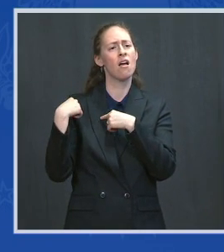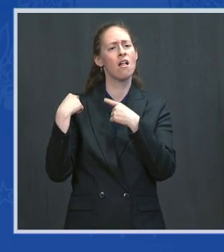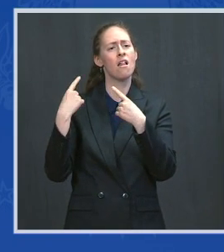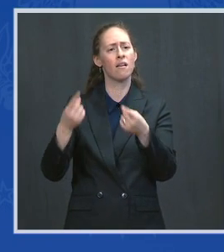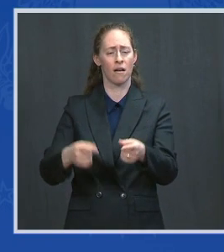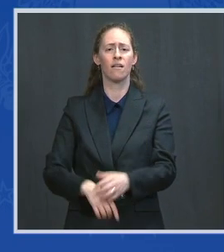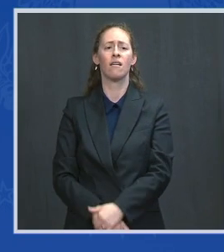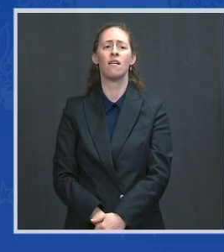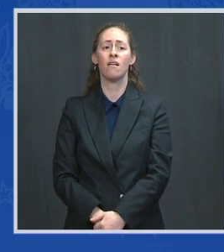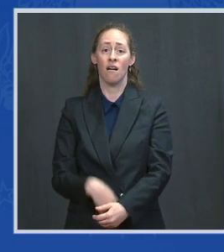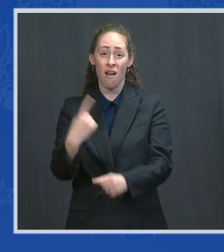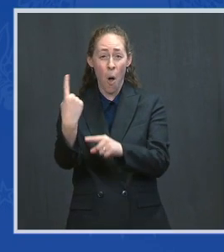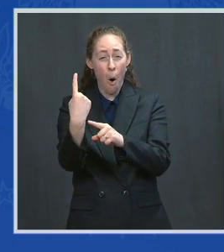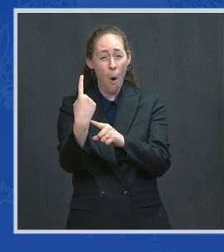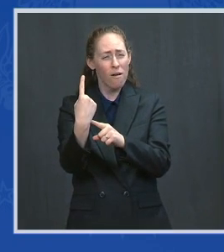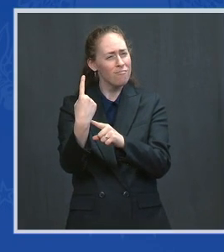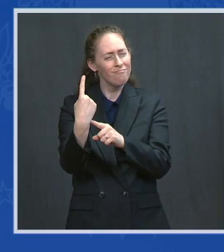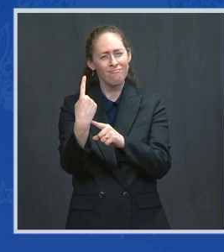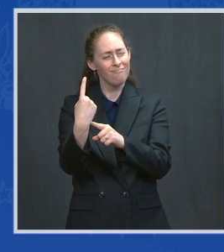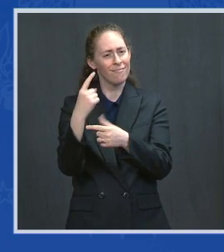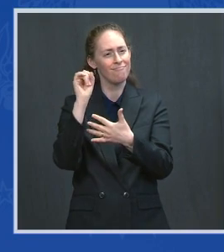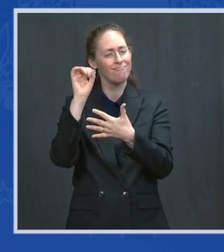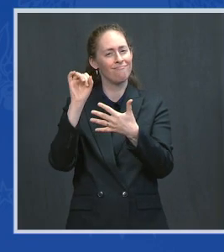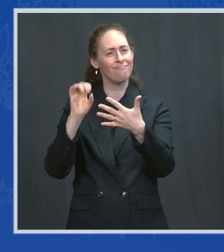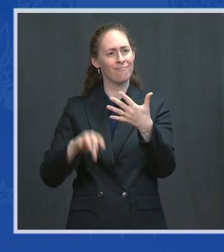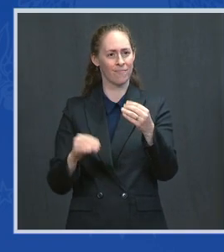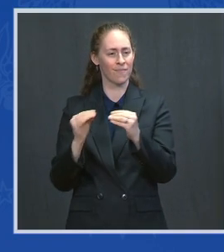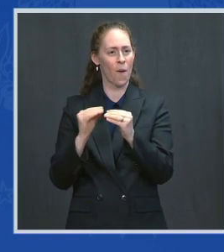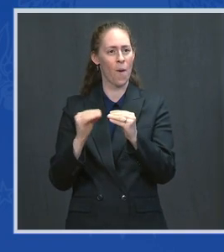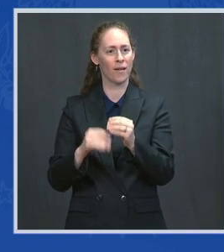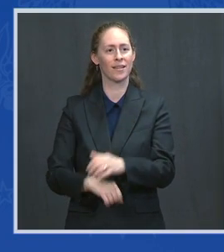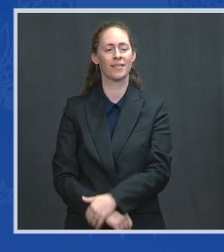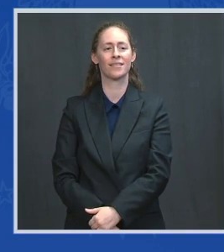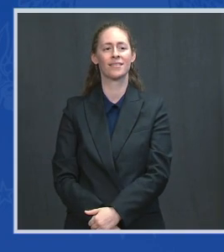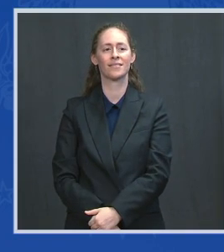will. Among them, Senator Tammy Duckworth.